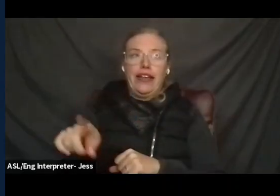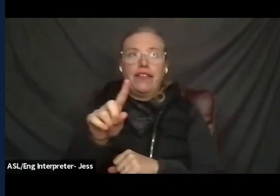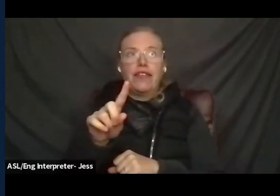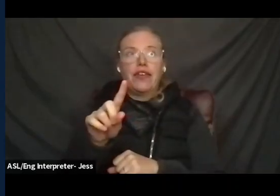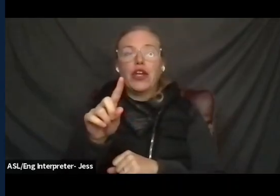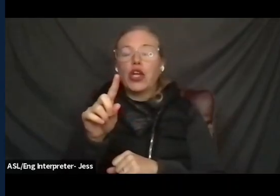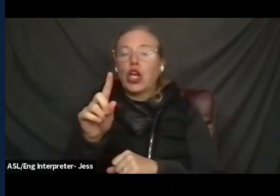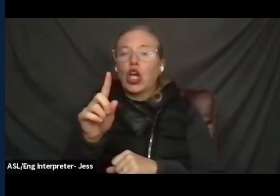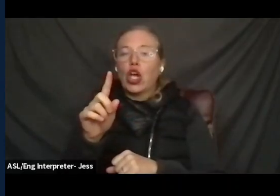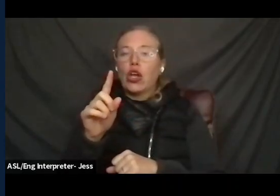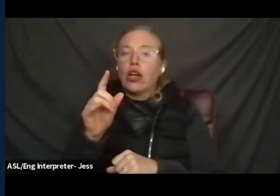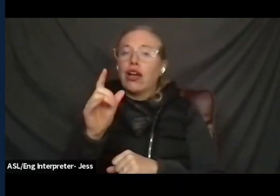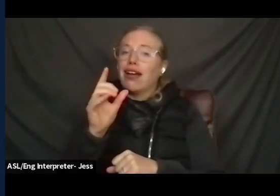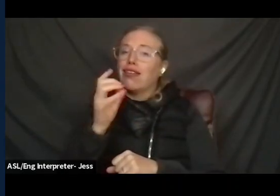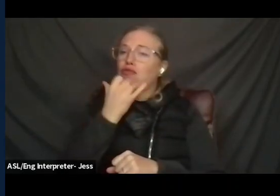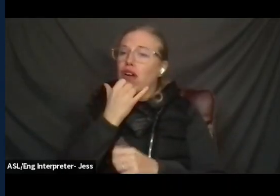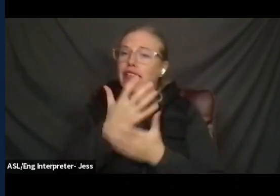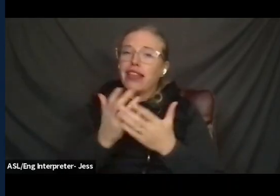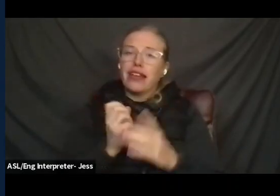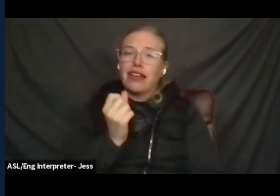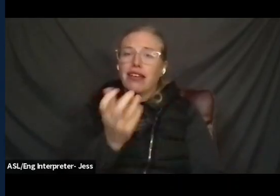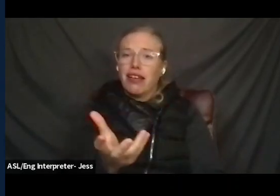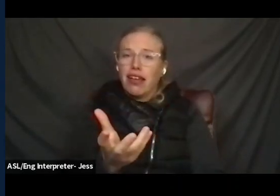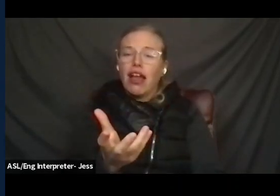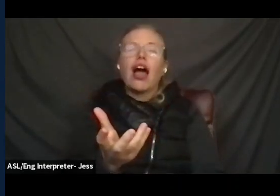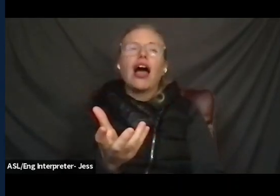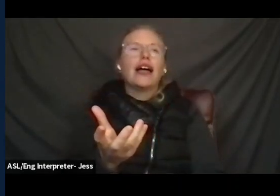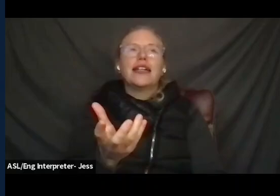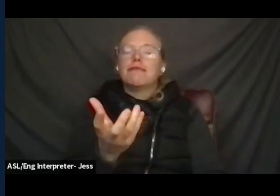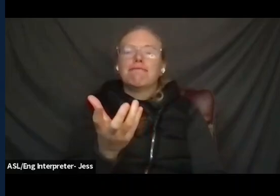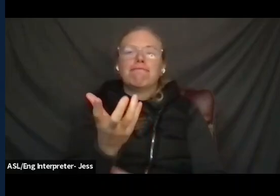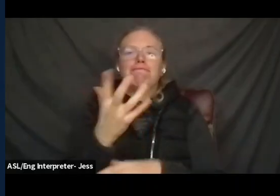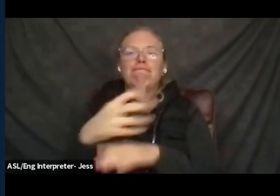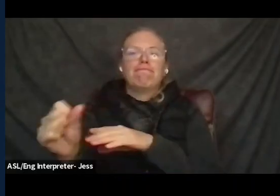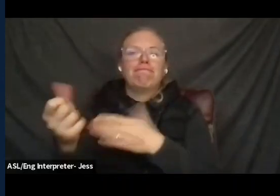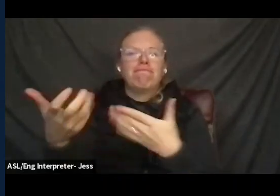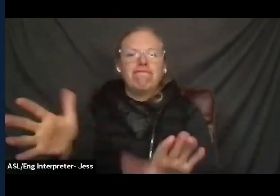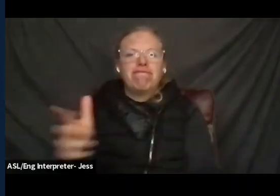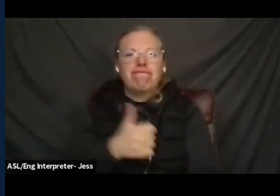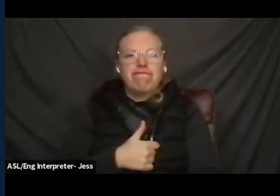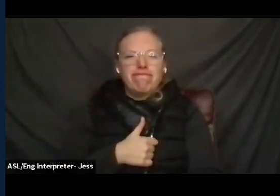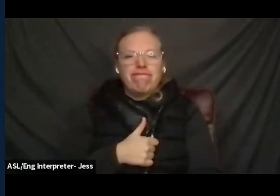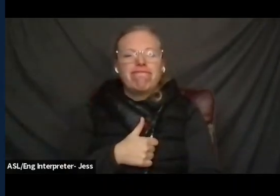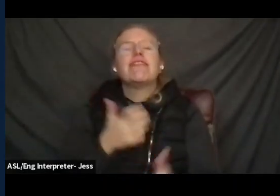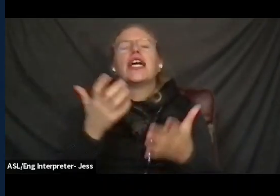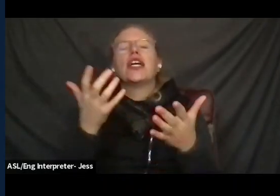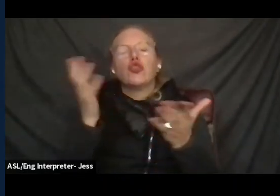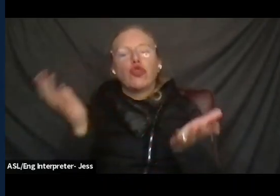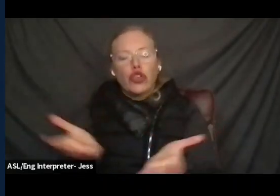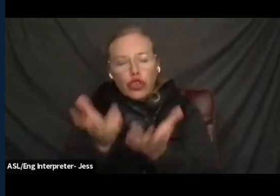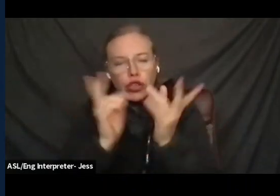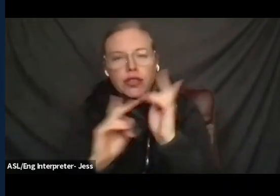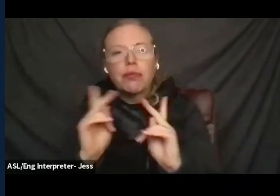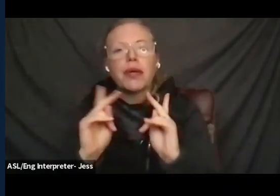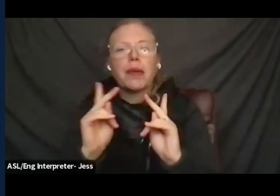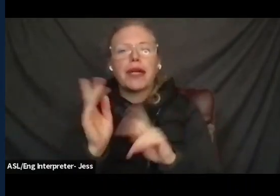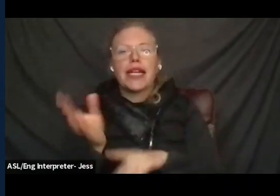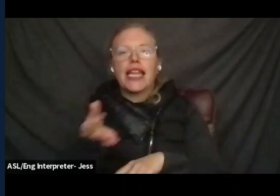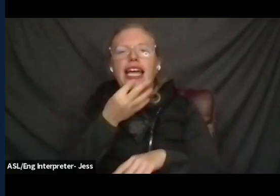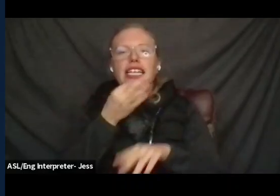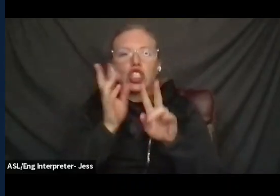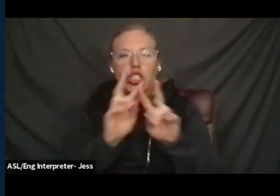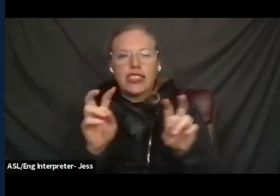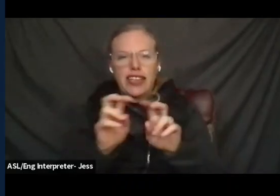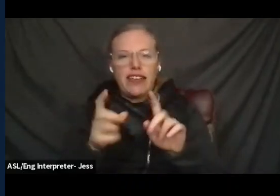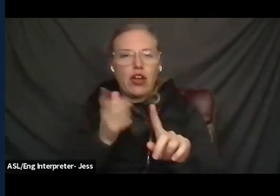if you get the wrong thing at that point, the window of opportunity may have closed. So we really do encourage people to get that expert assessment from